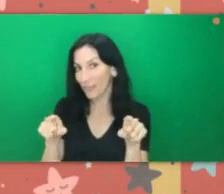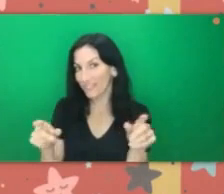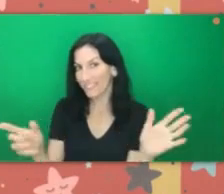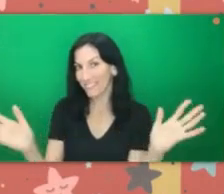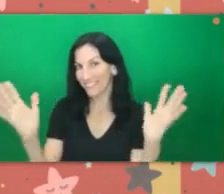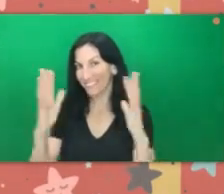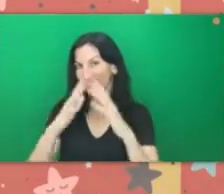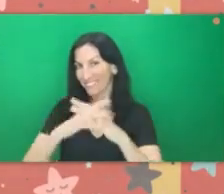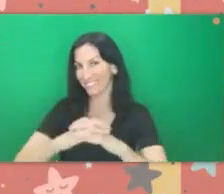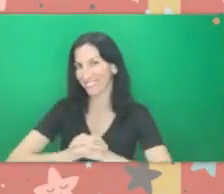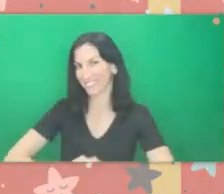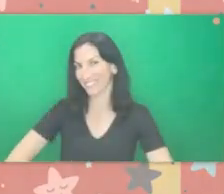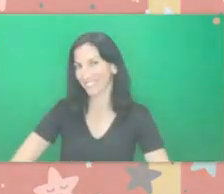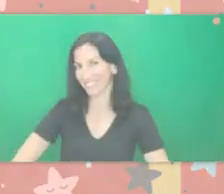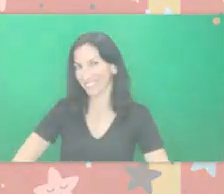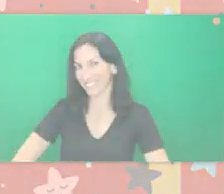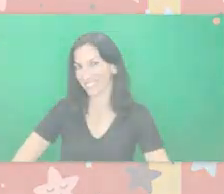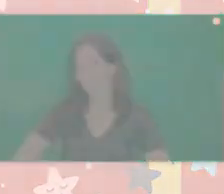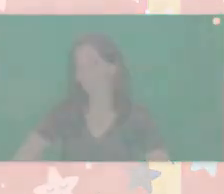do.